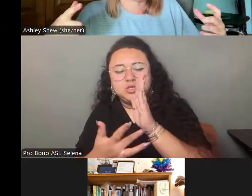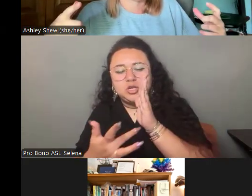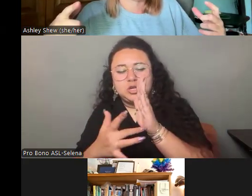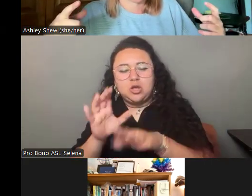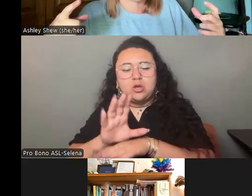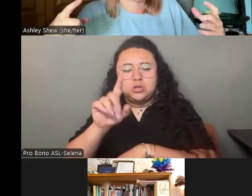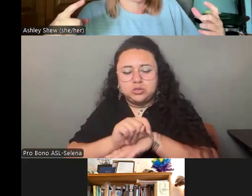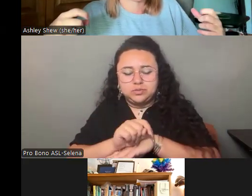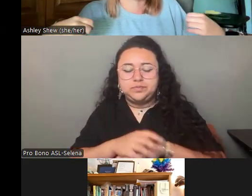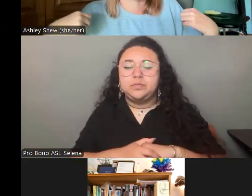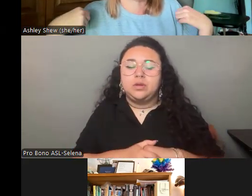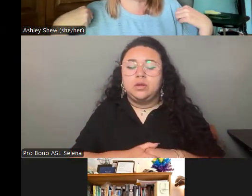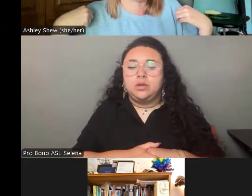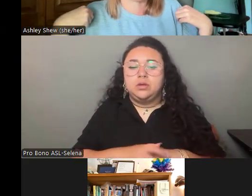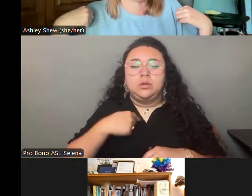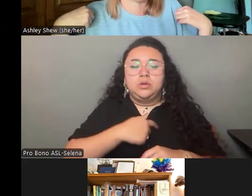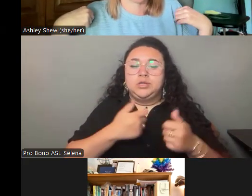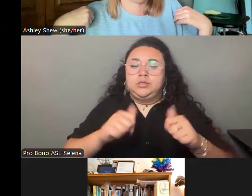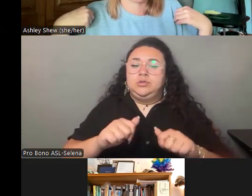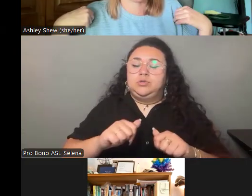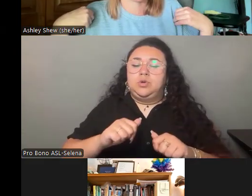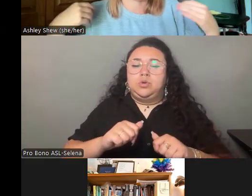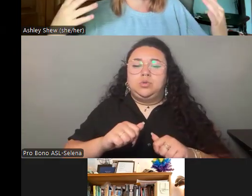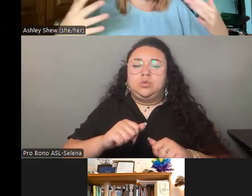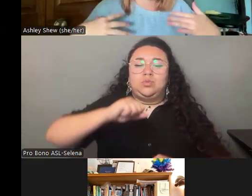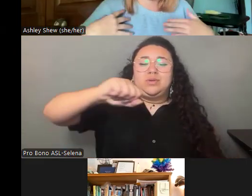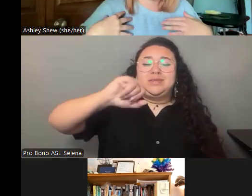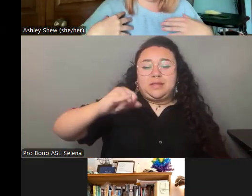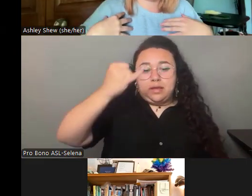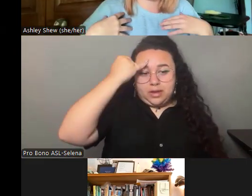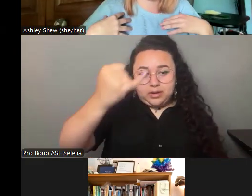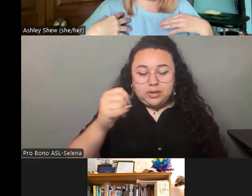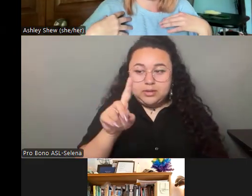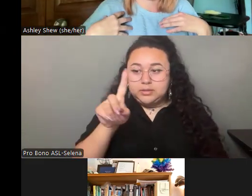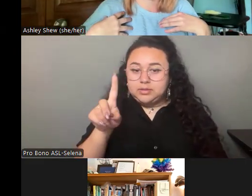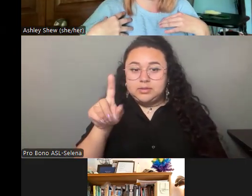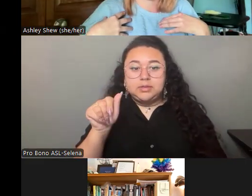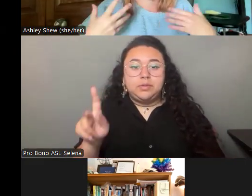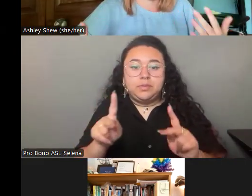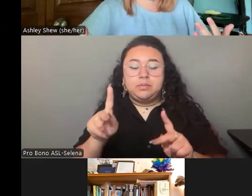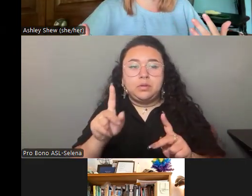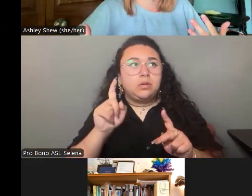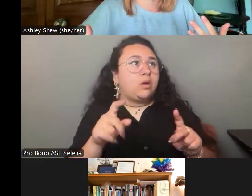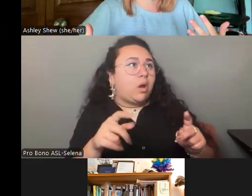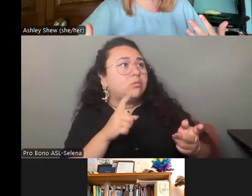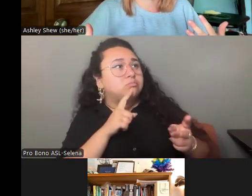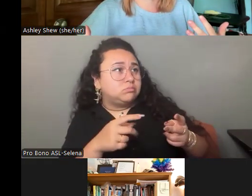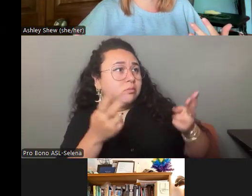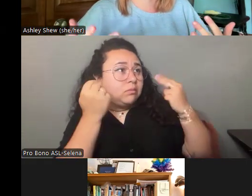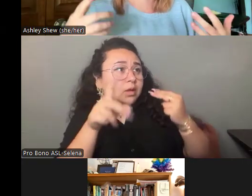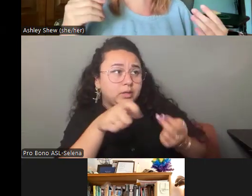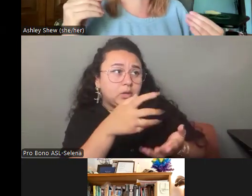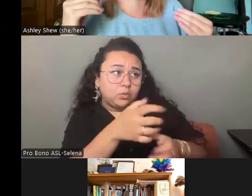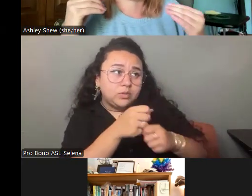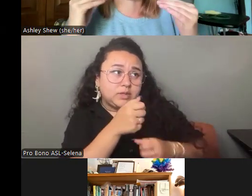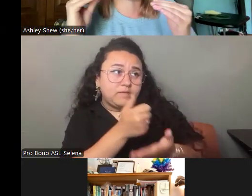notion that disabled people are the objects of help, but also like the way to throw us in isn't